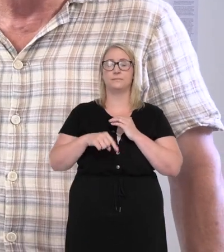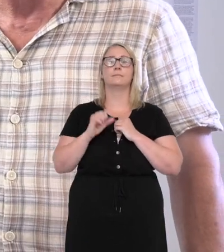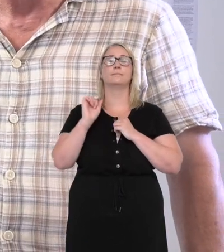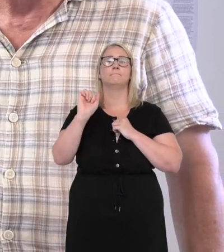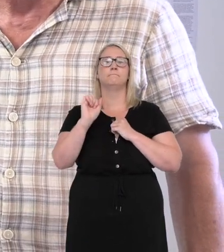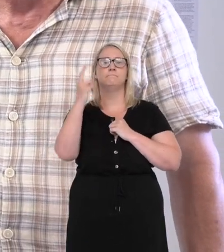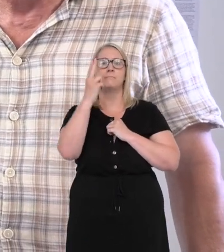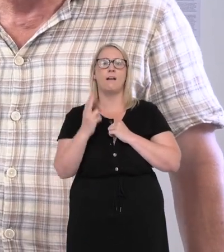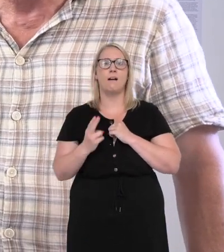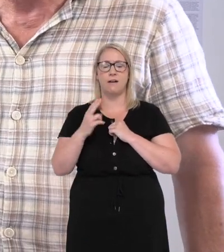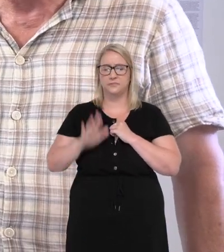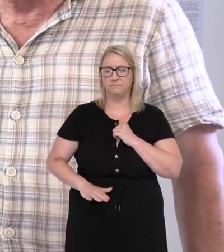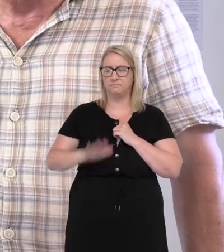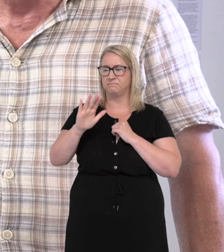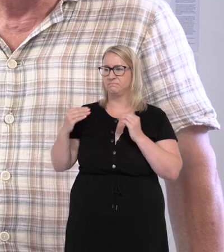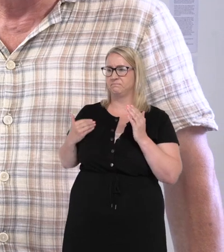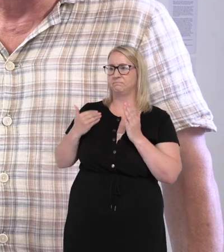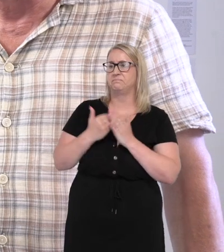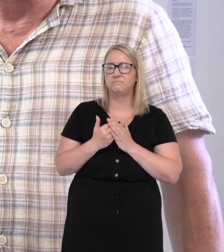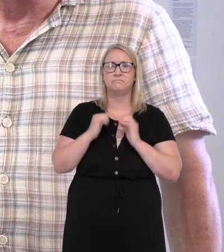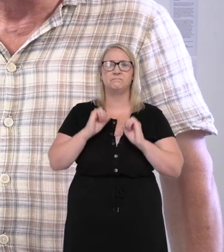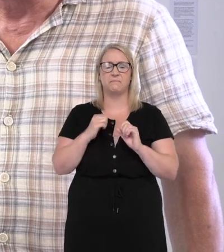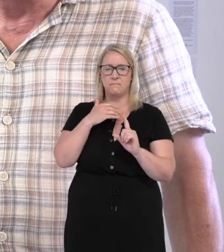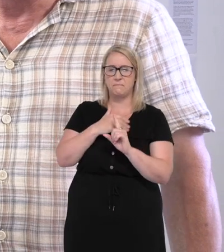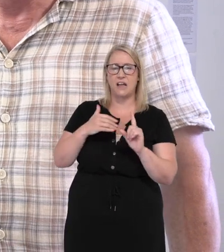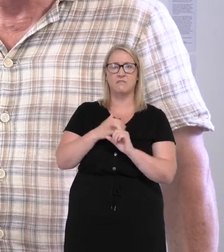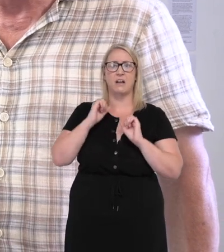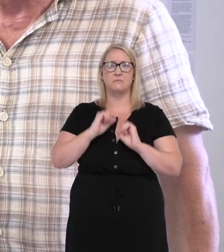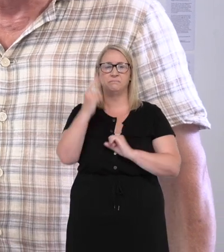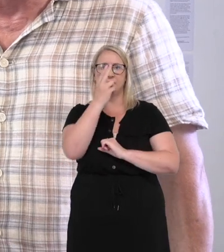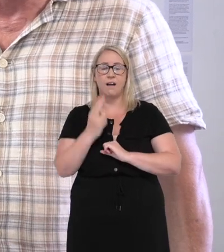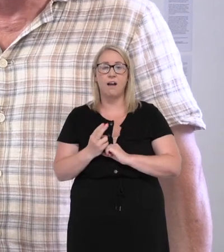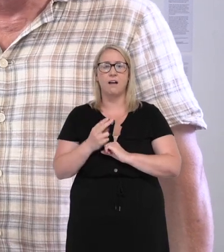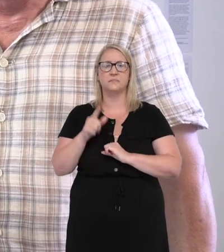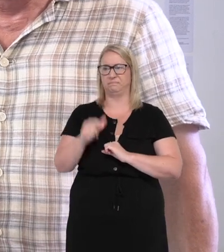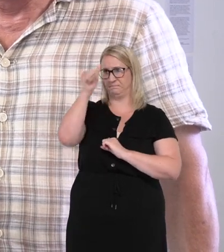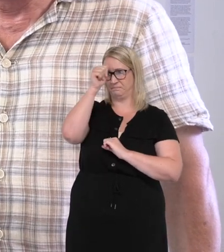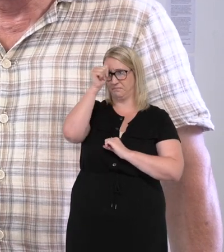you a little bit of background on Michael, knowing Michael over the years, and maybe some of his